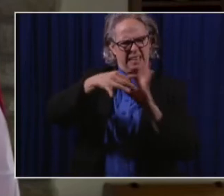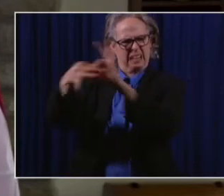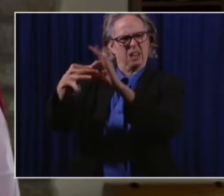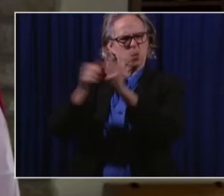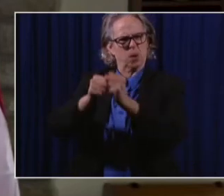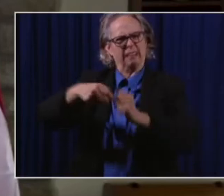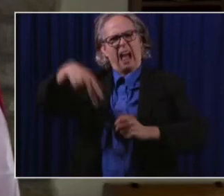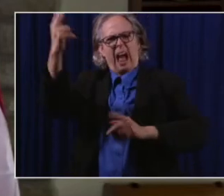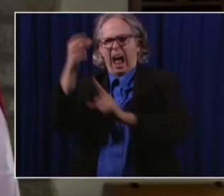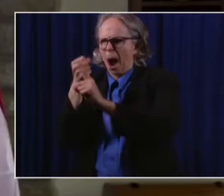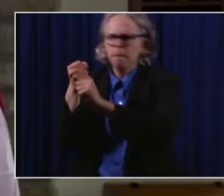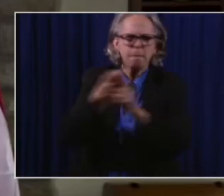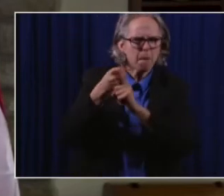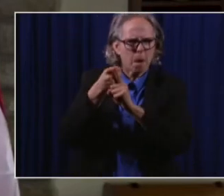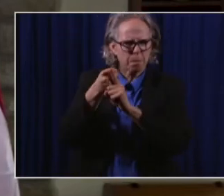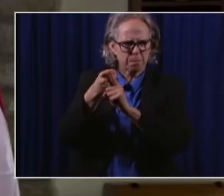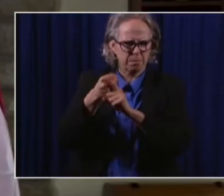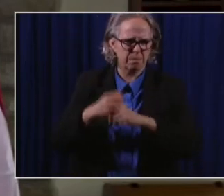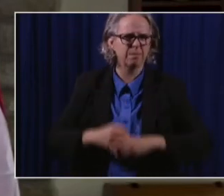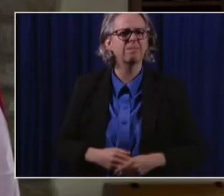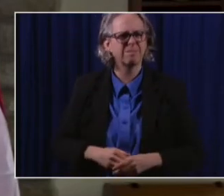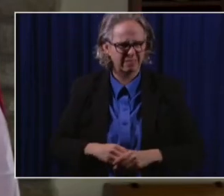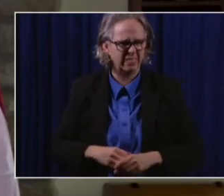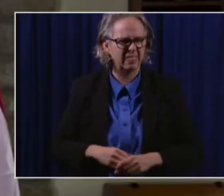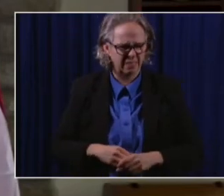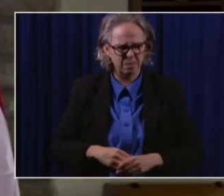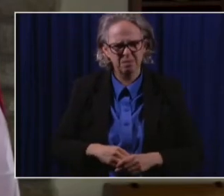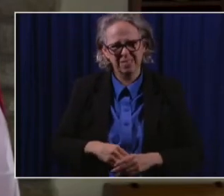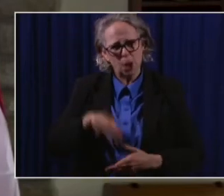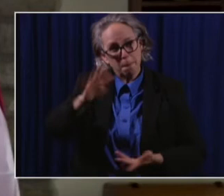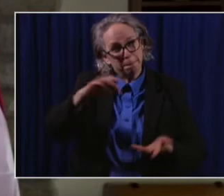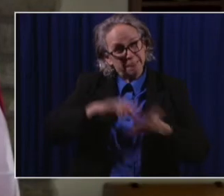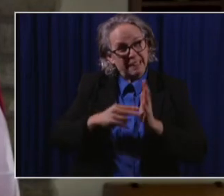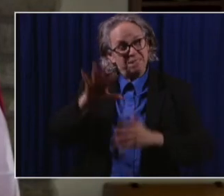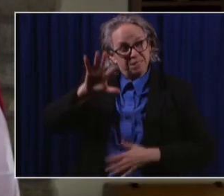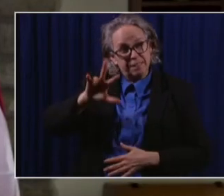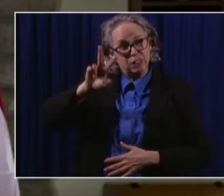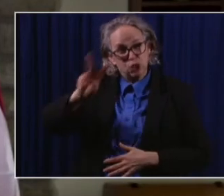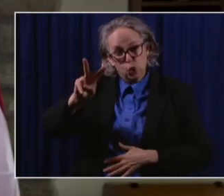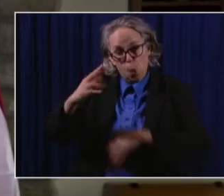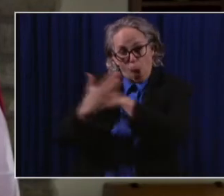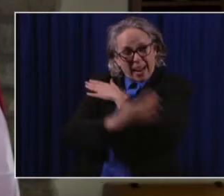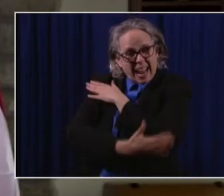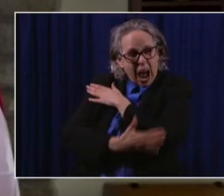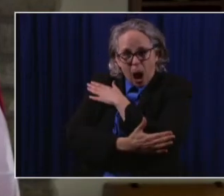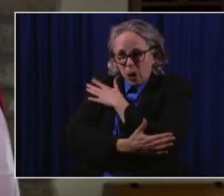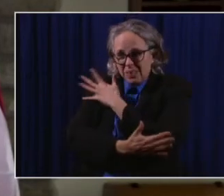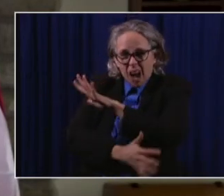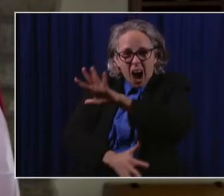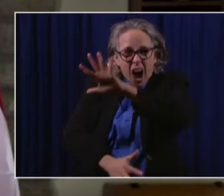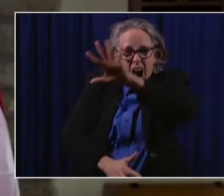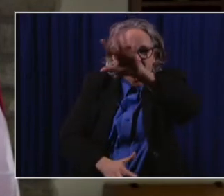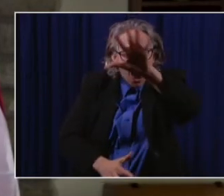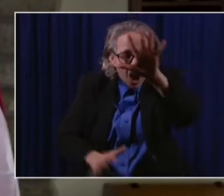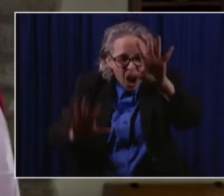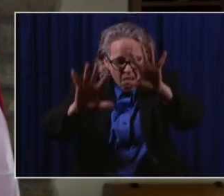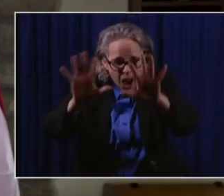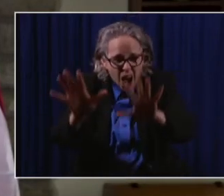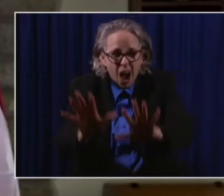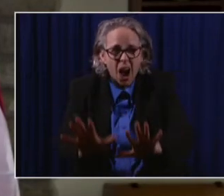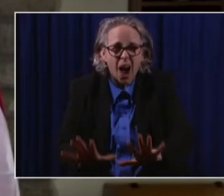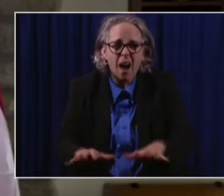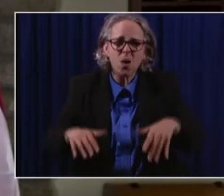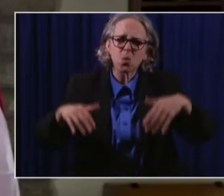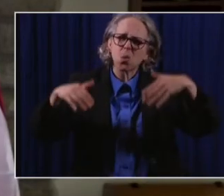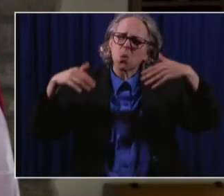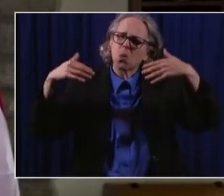of spread. So 52 counties, high level of spread. We certainly know that a high level of cases